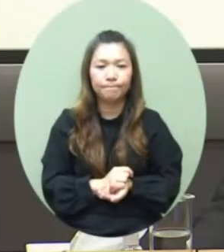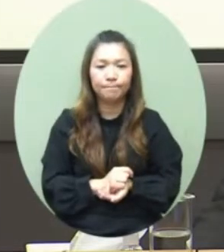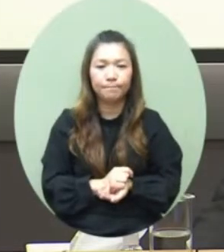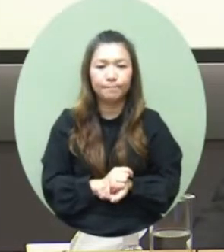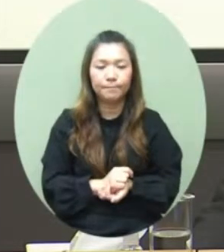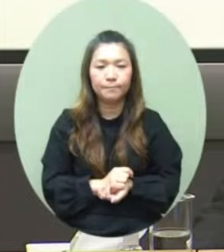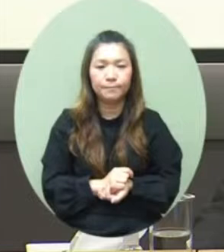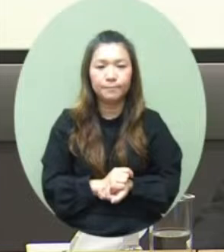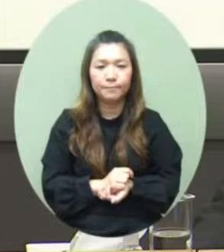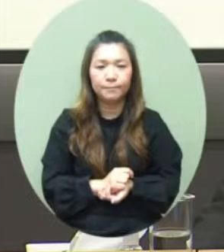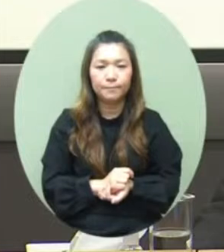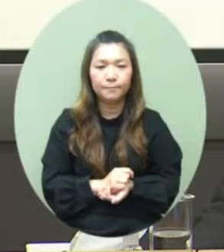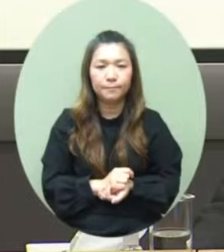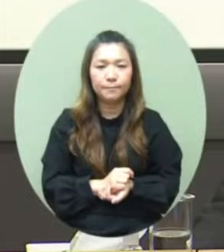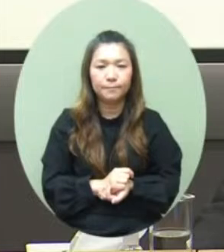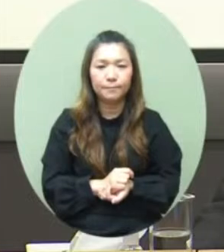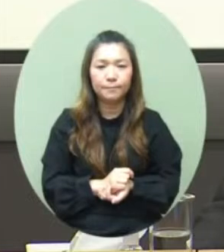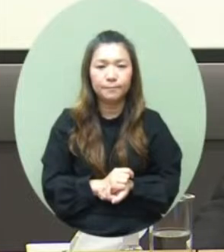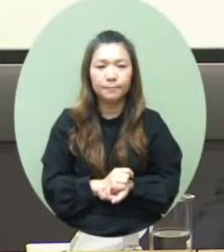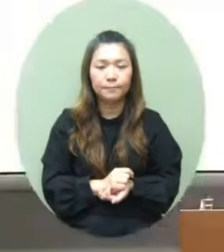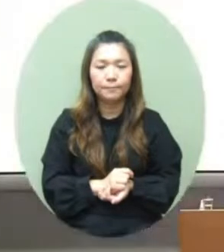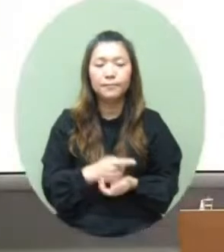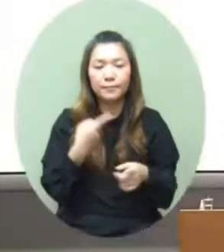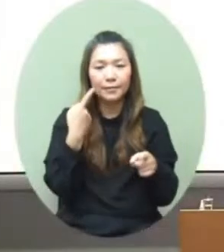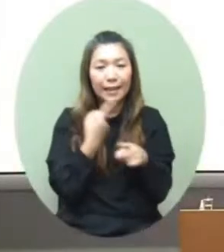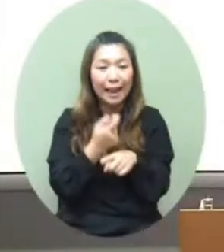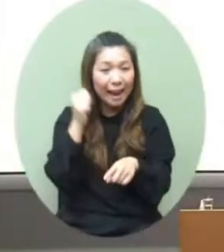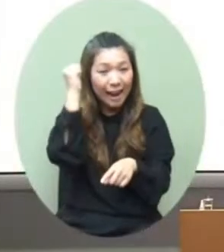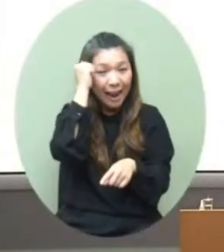to measure. Yeah. Thank you.